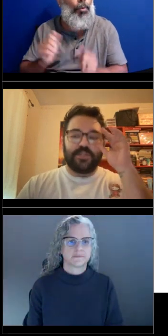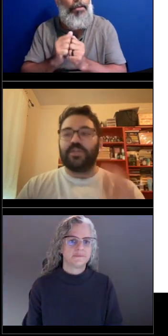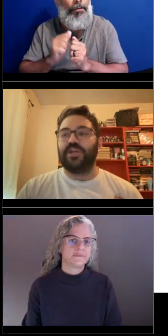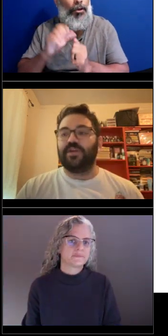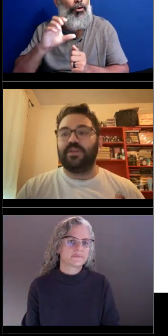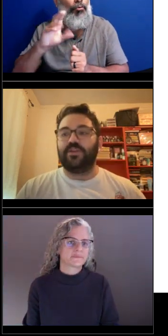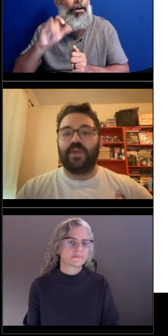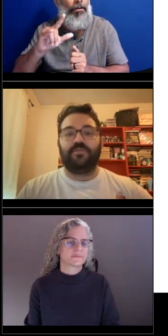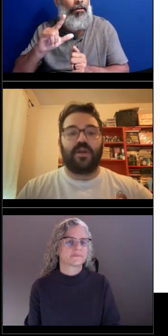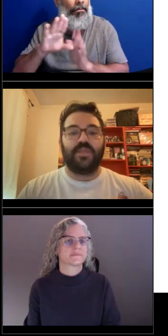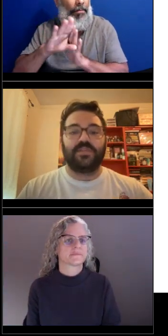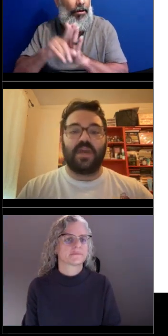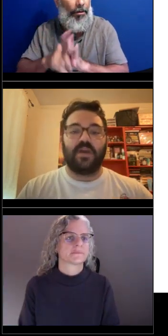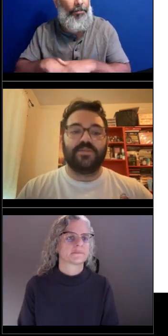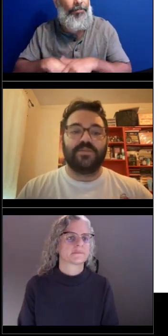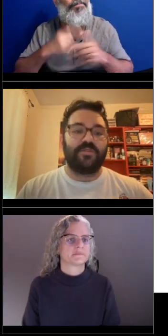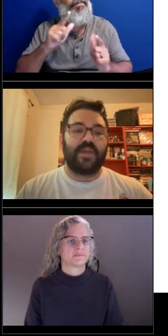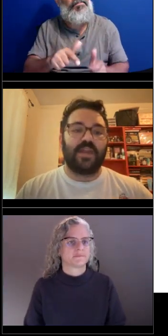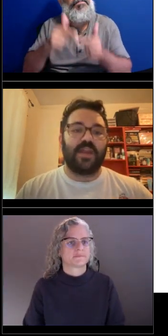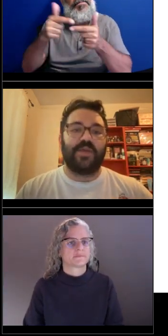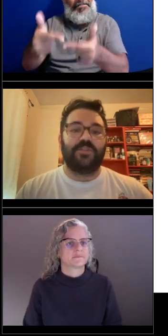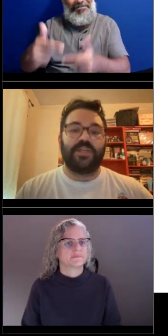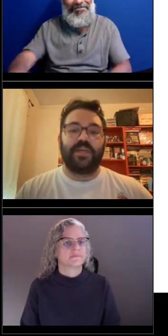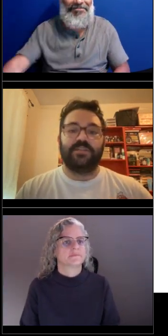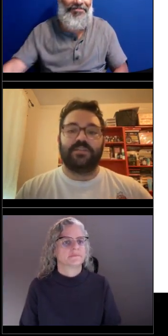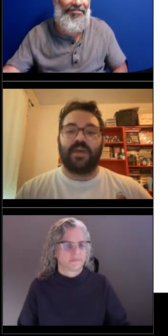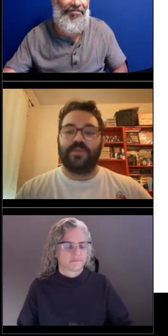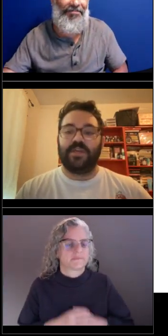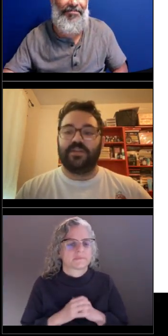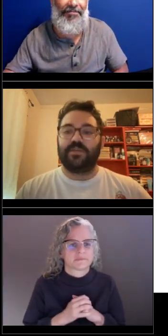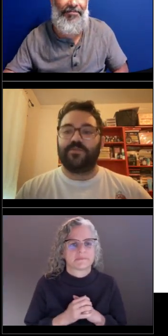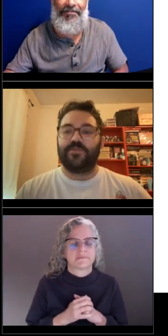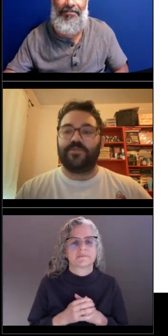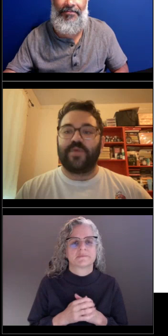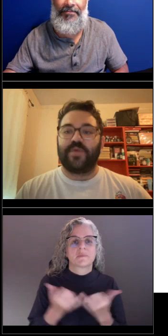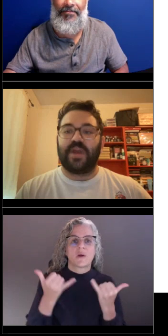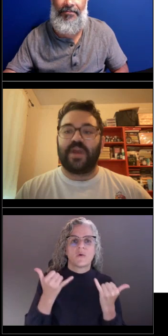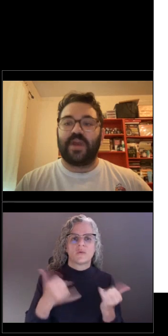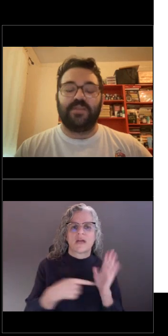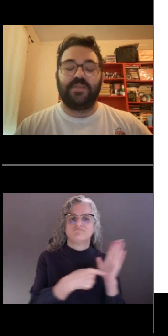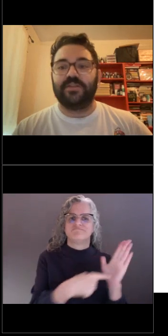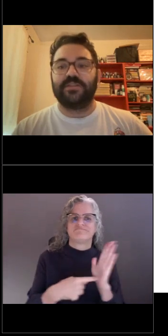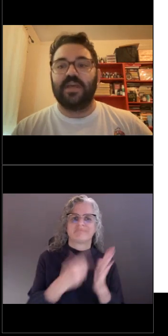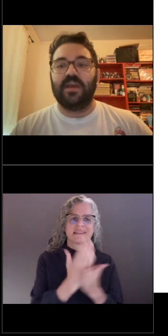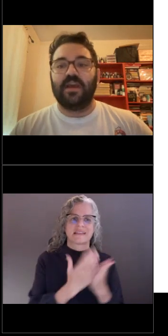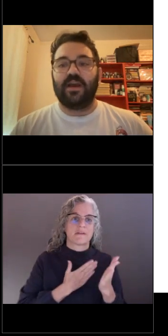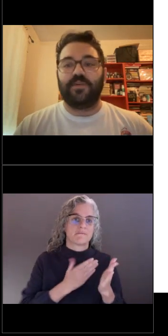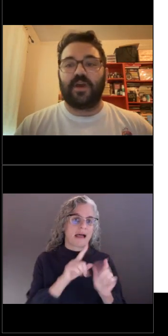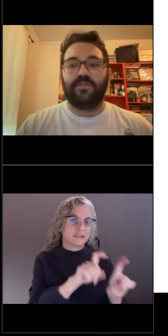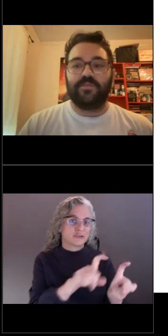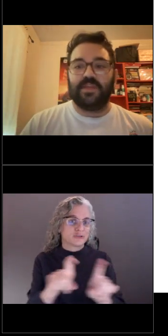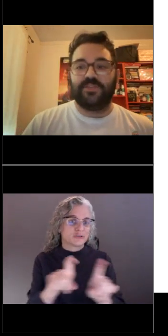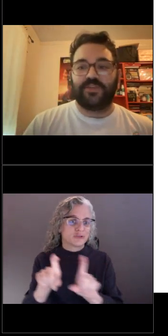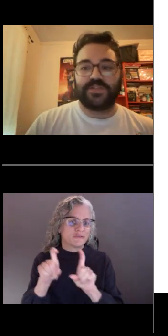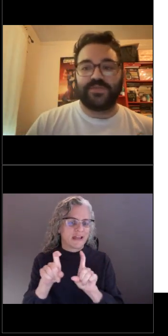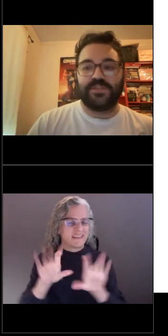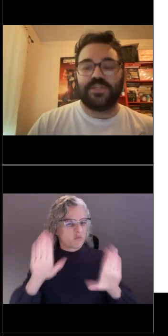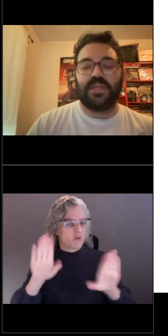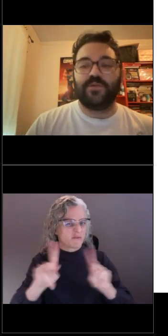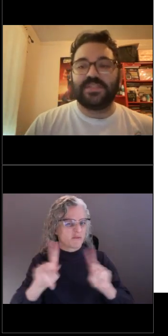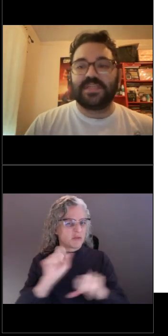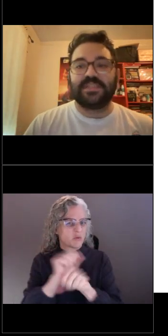So I just want to share a little bit from this survey that I mentioned. Here are some of my lovely collaborators from the